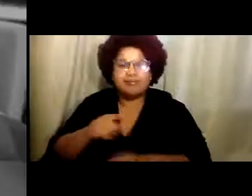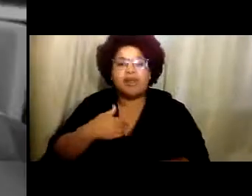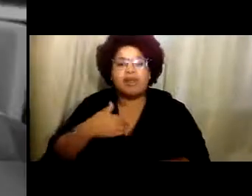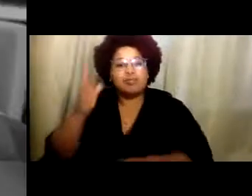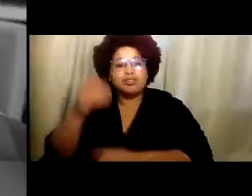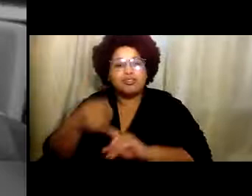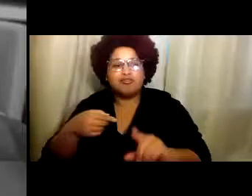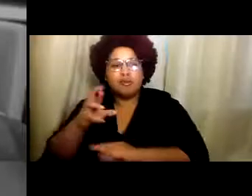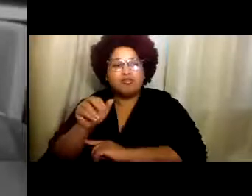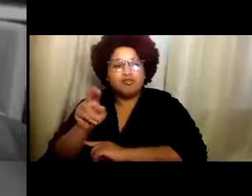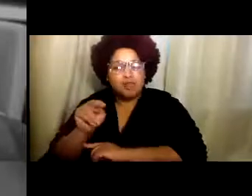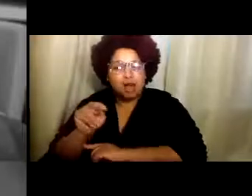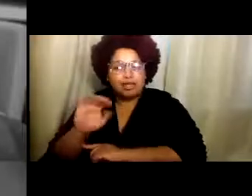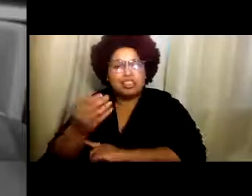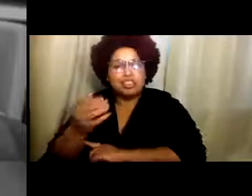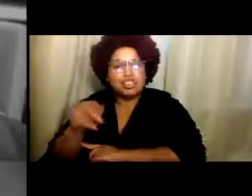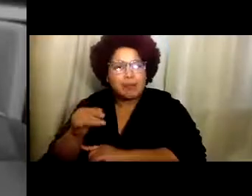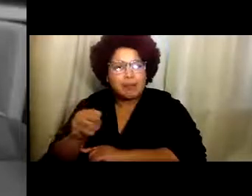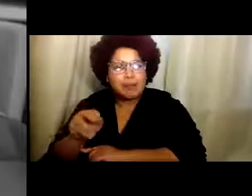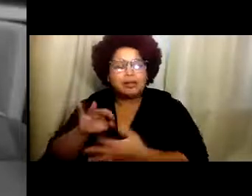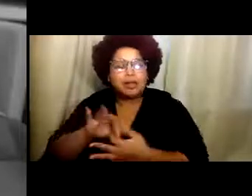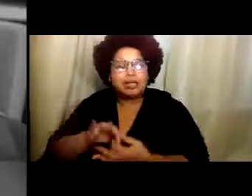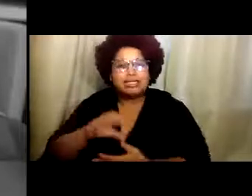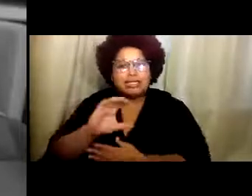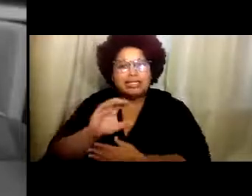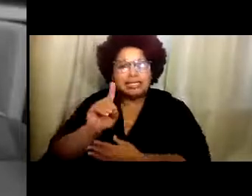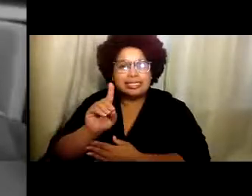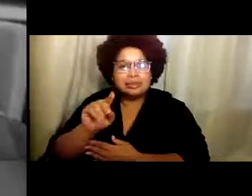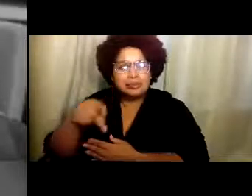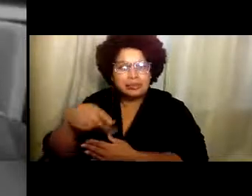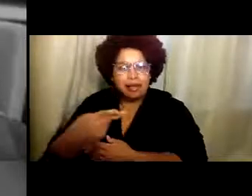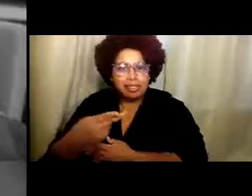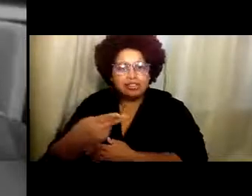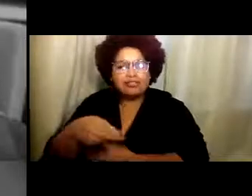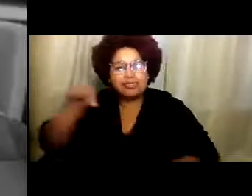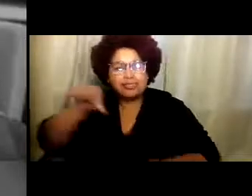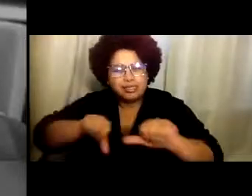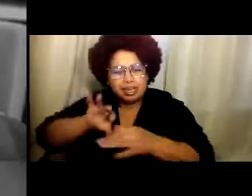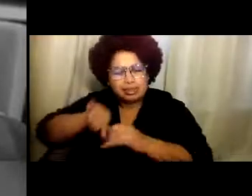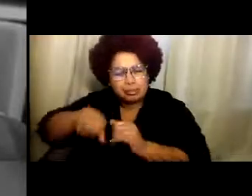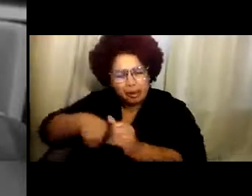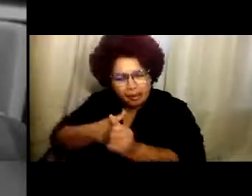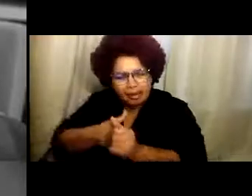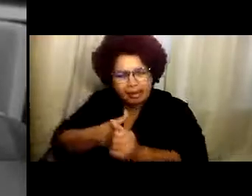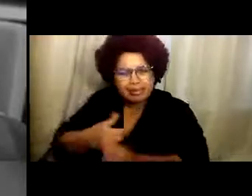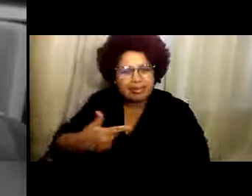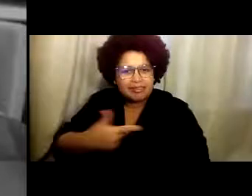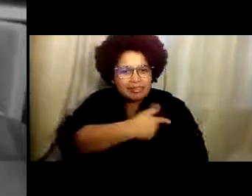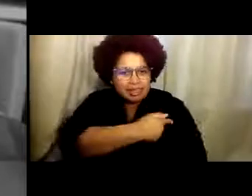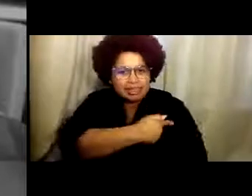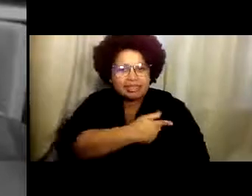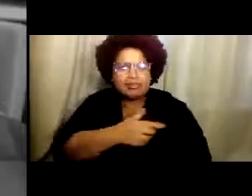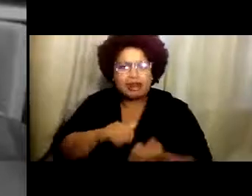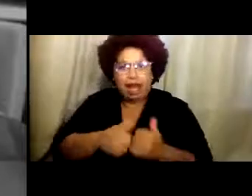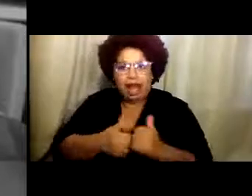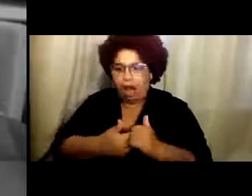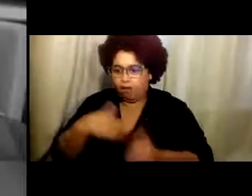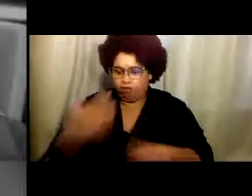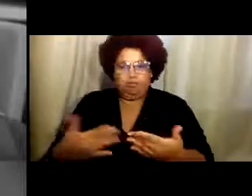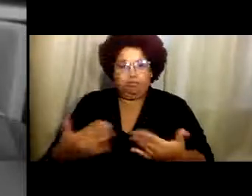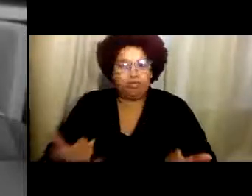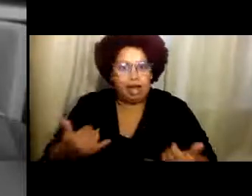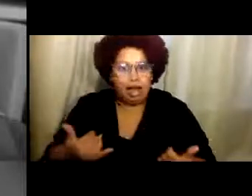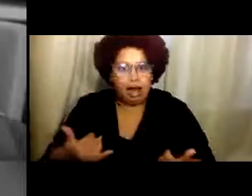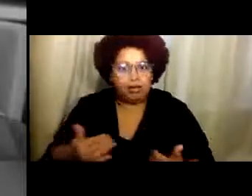Chapman of CDPH on the science behind the vaccine and how we've gotten just here so quickly as